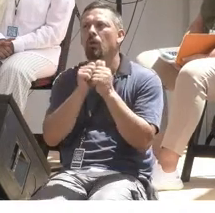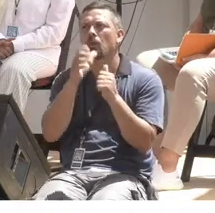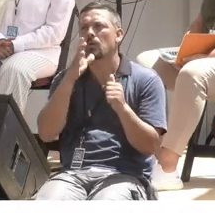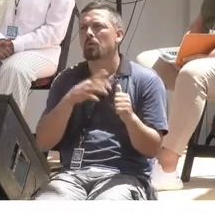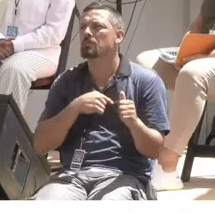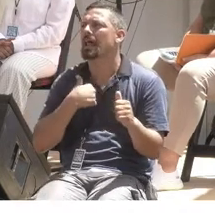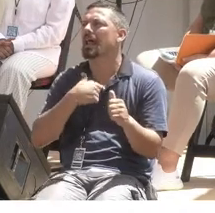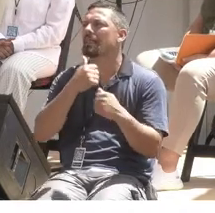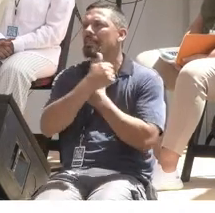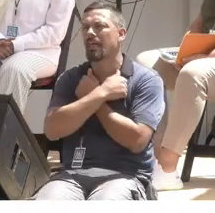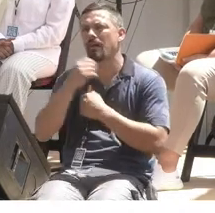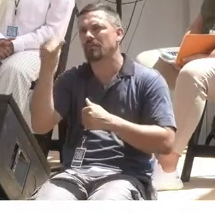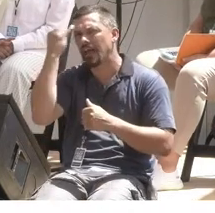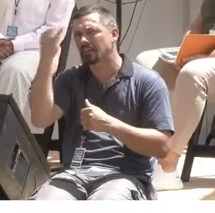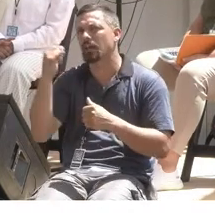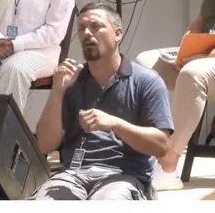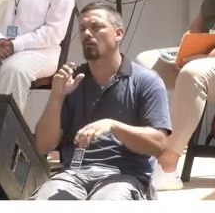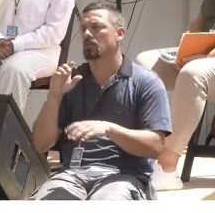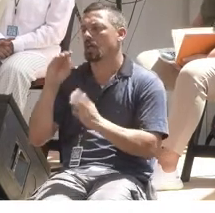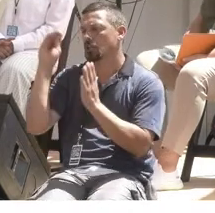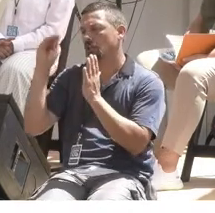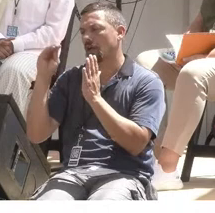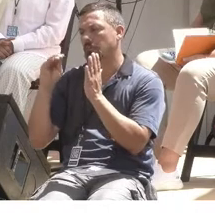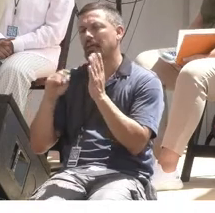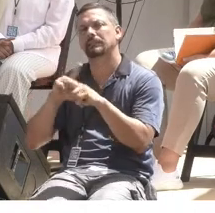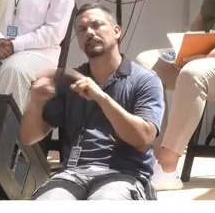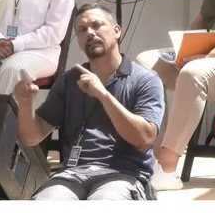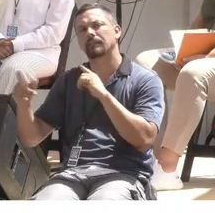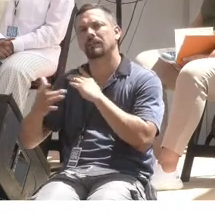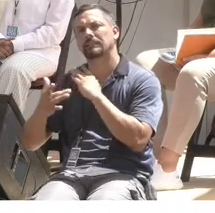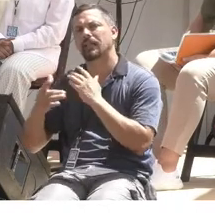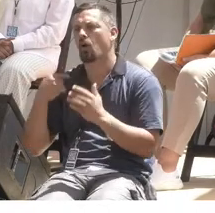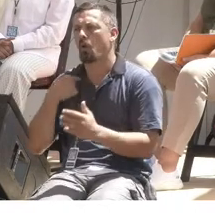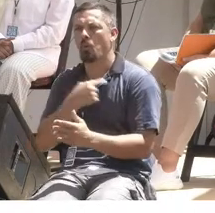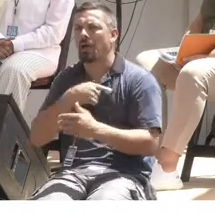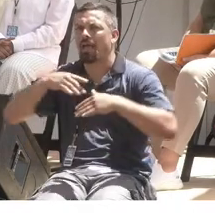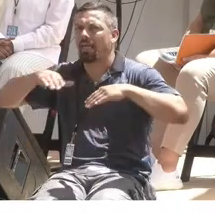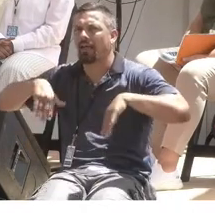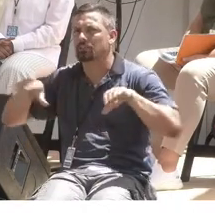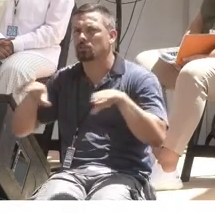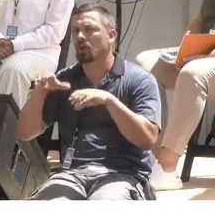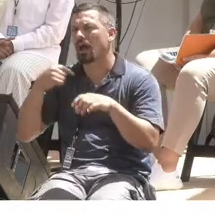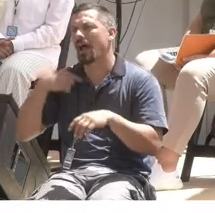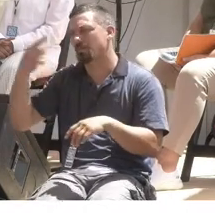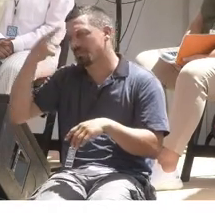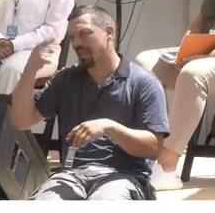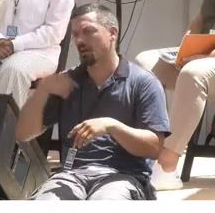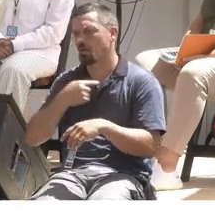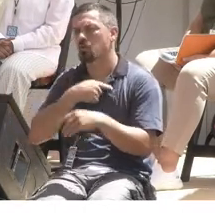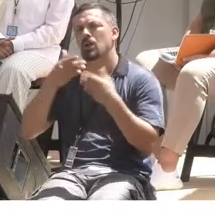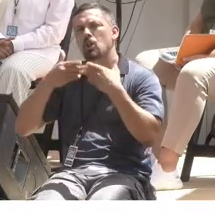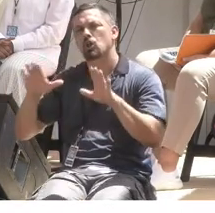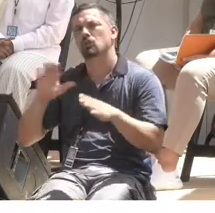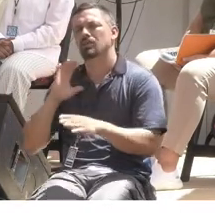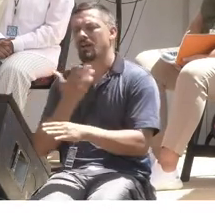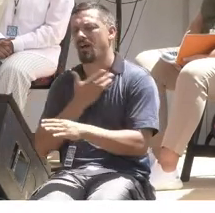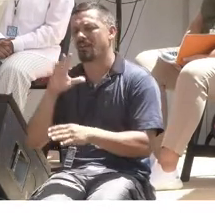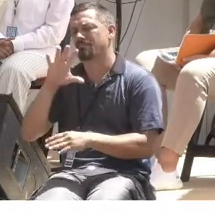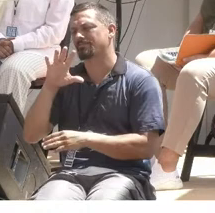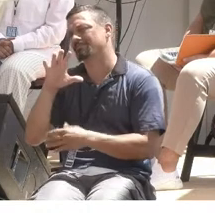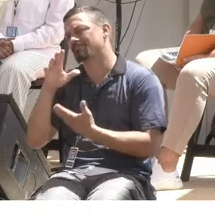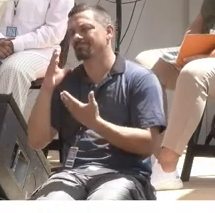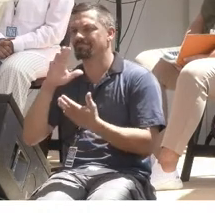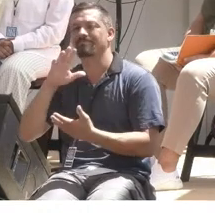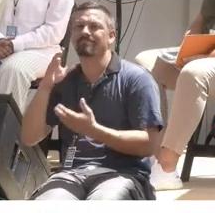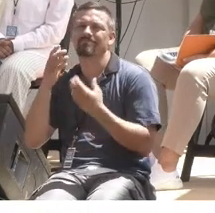the documenting these techniques, which is something that we haven't done yet. I think we're losing 50% of our craft traditions in Latin America this